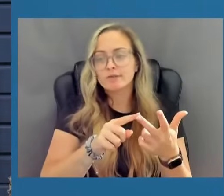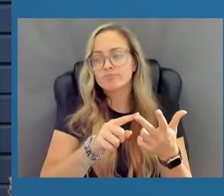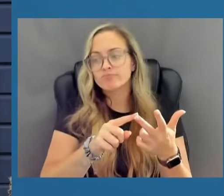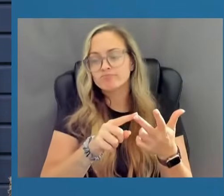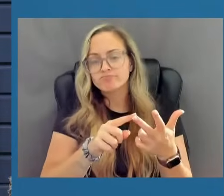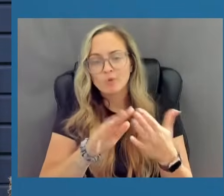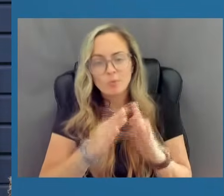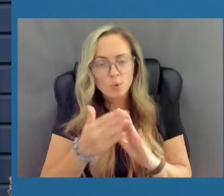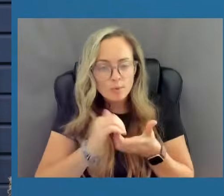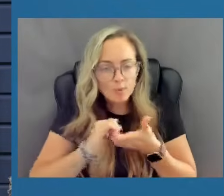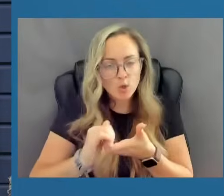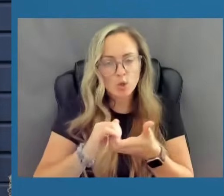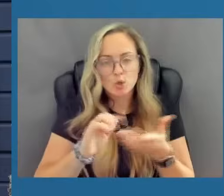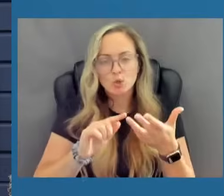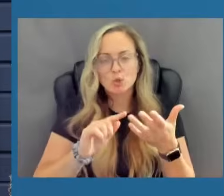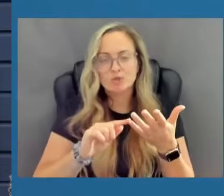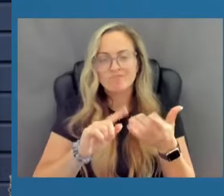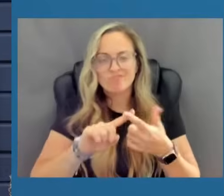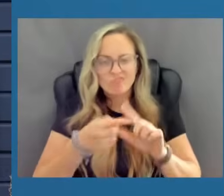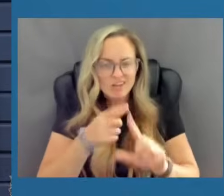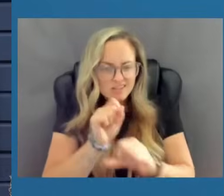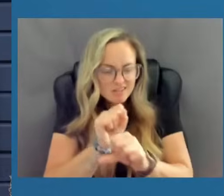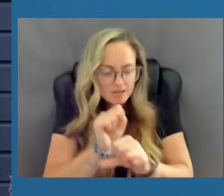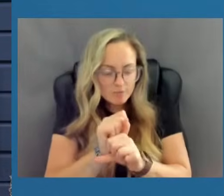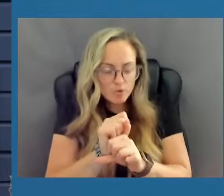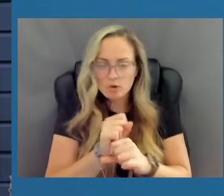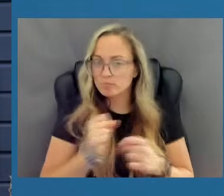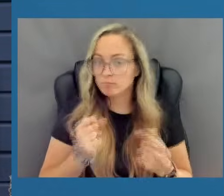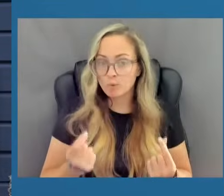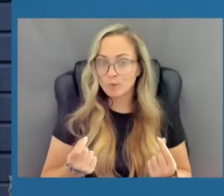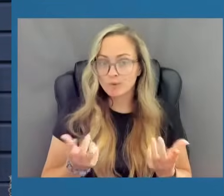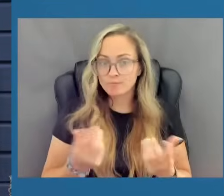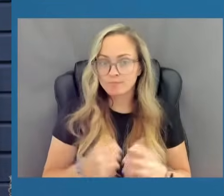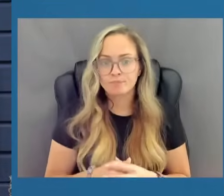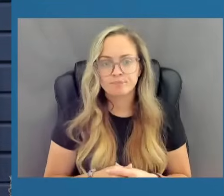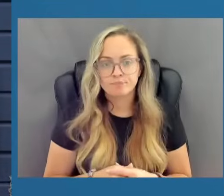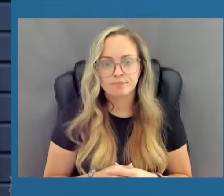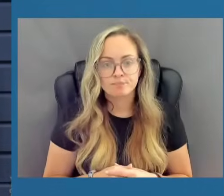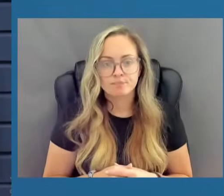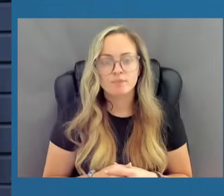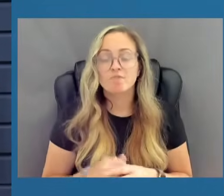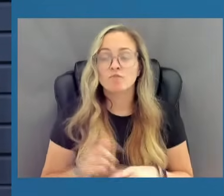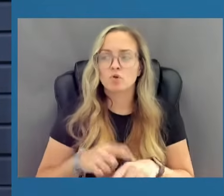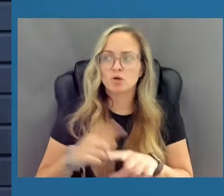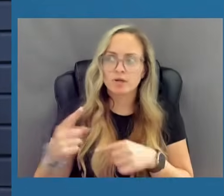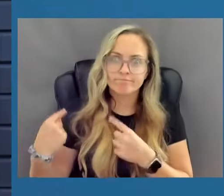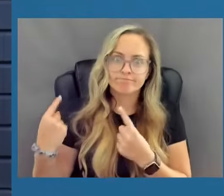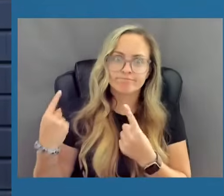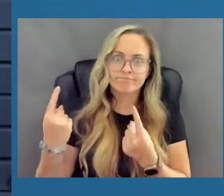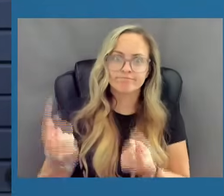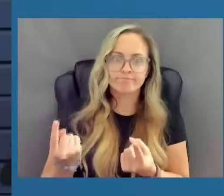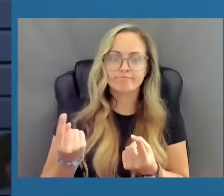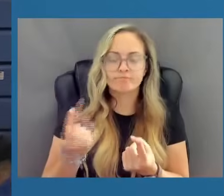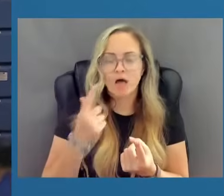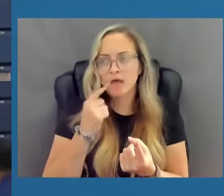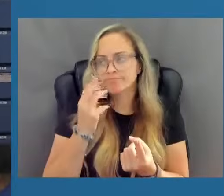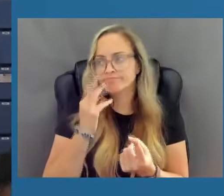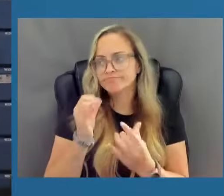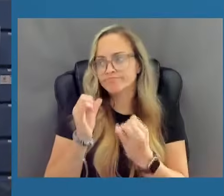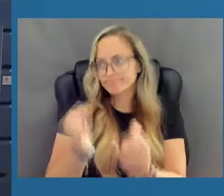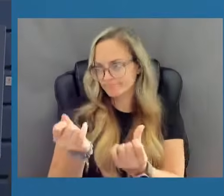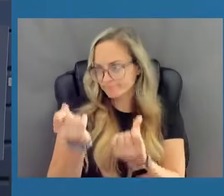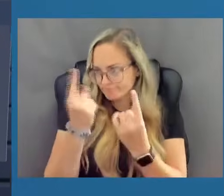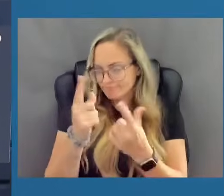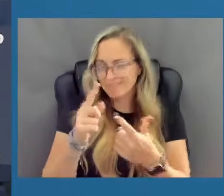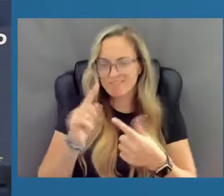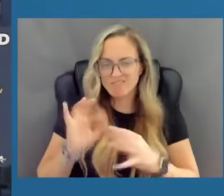So what are we doing about it? I have said for a long time, I know what it's like, how families